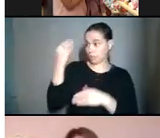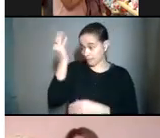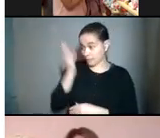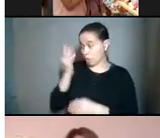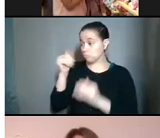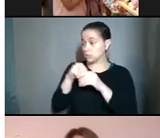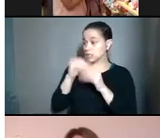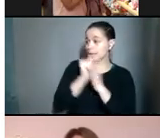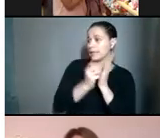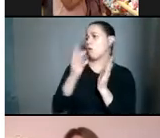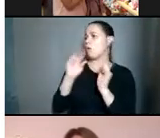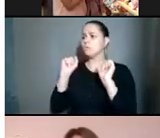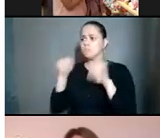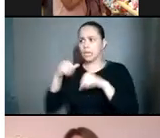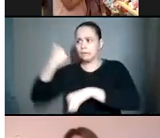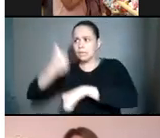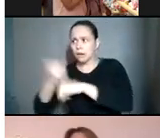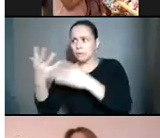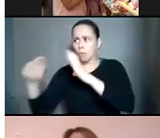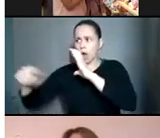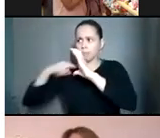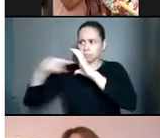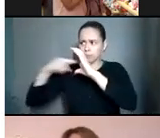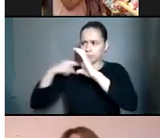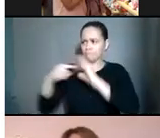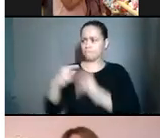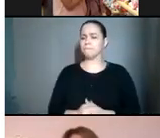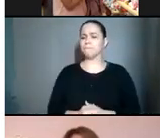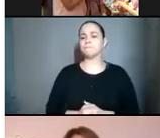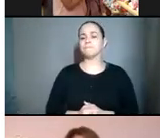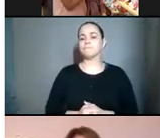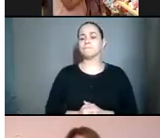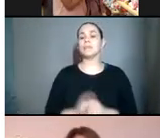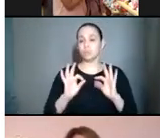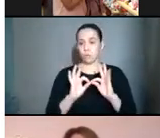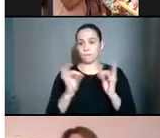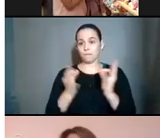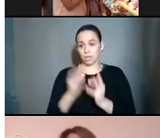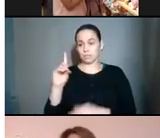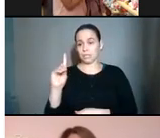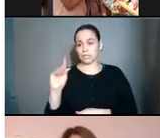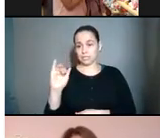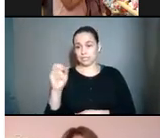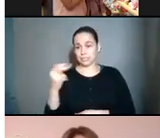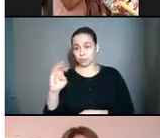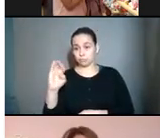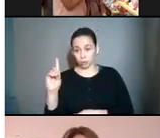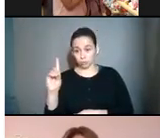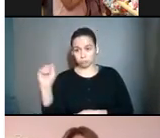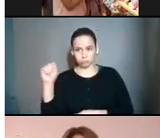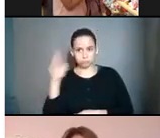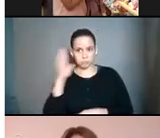an option to set up in the dashboard? So the family dashboard will send alerts when